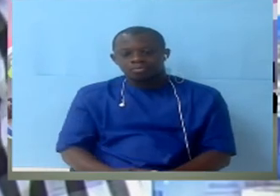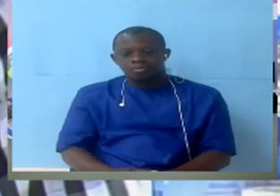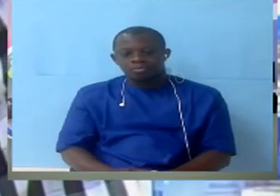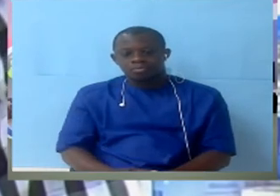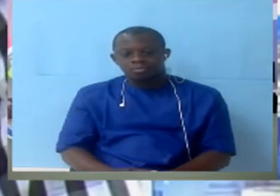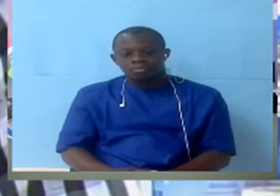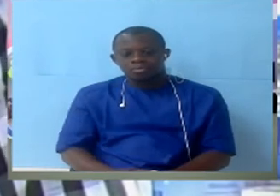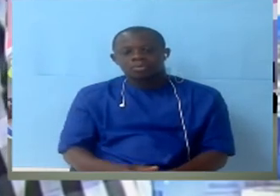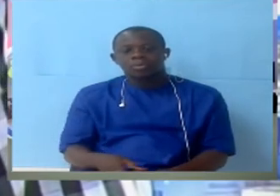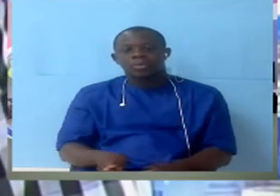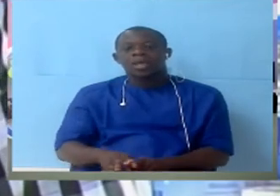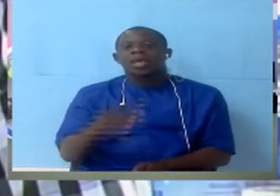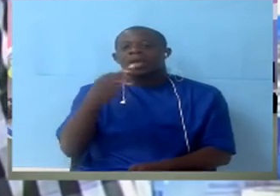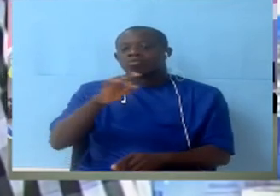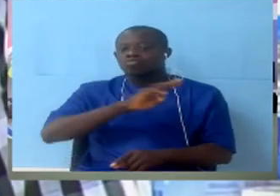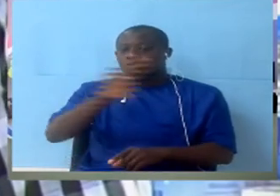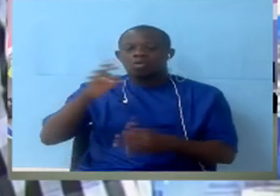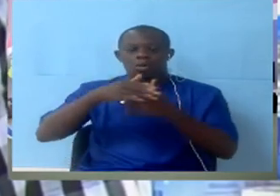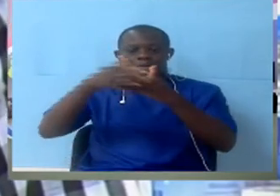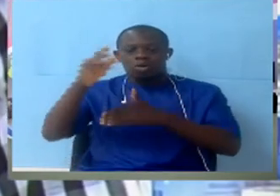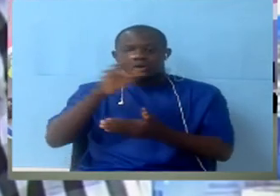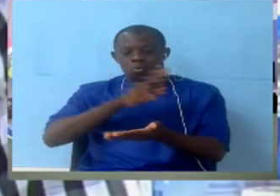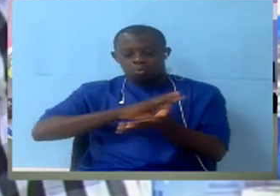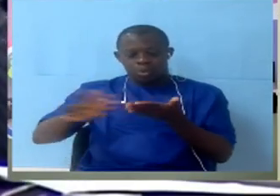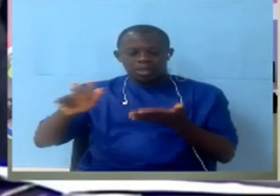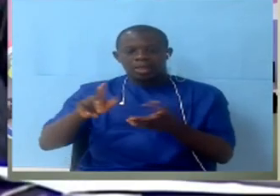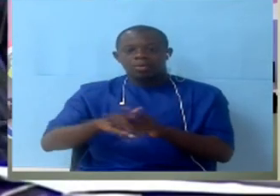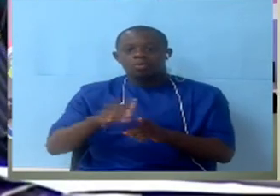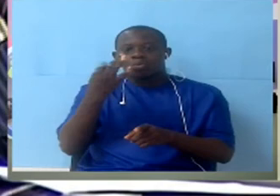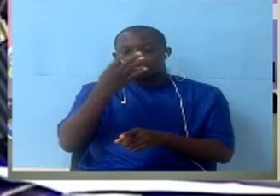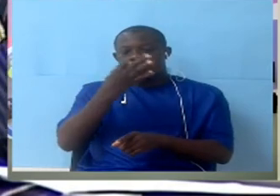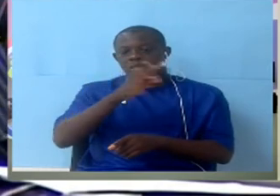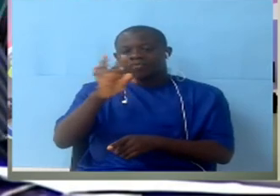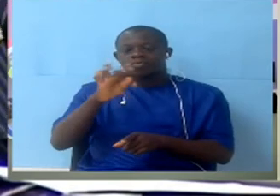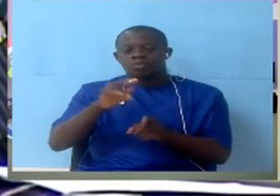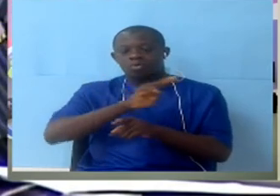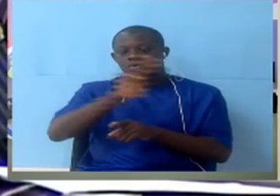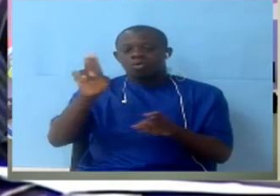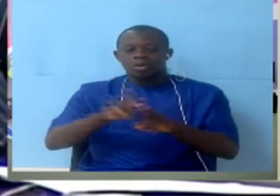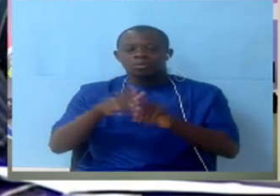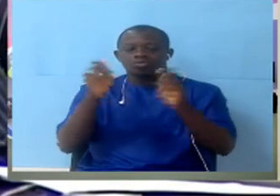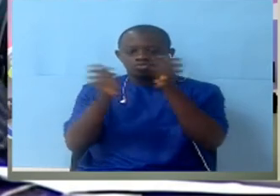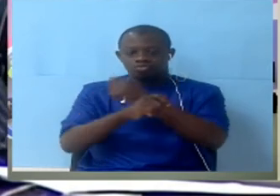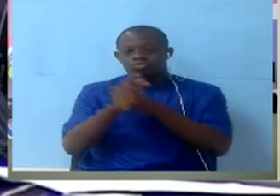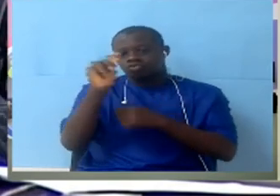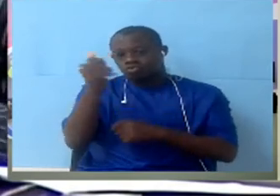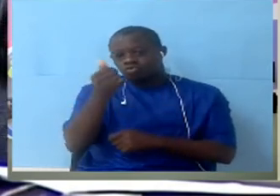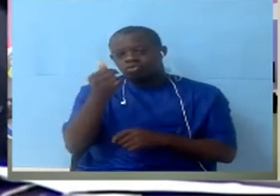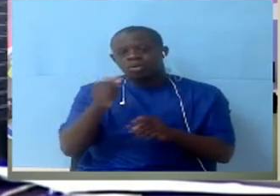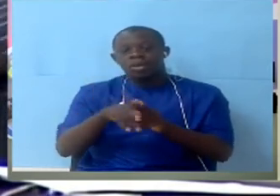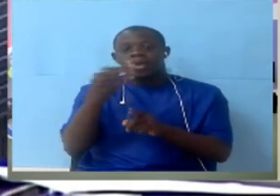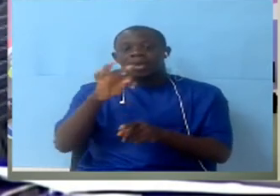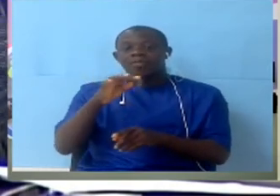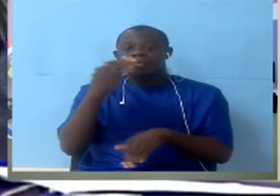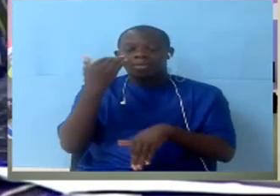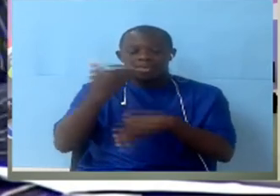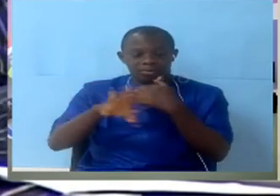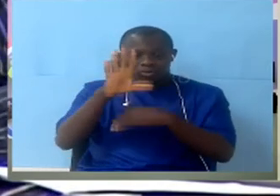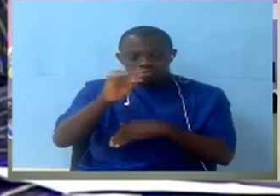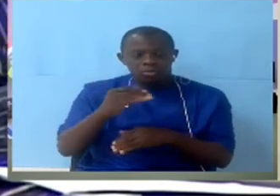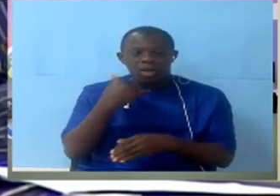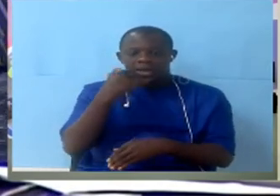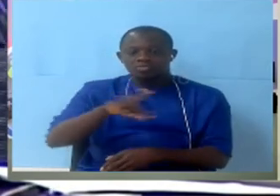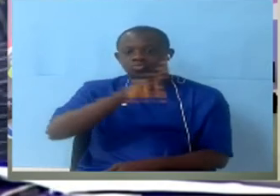renew ma renew. It shouldn't be more than a week without renewing, but because yes. If it goes beyond a week, they will ask you why didn't you so renew. So tell us what you